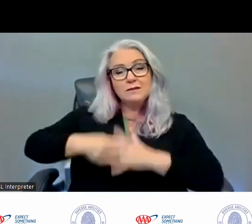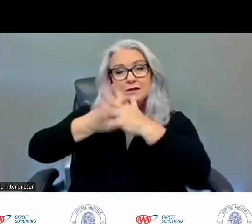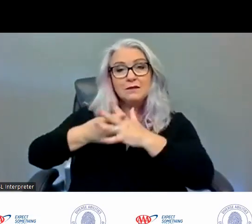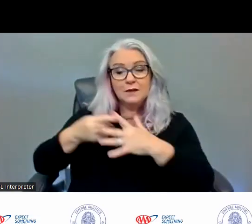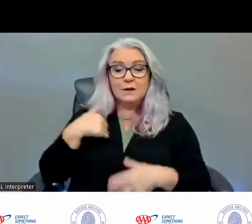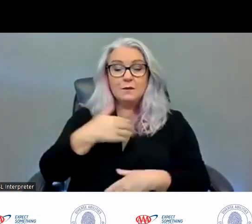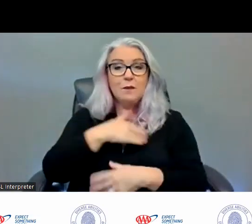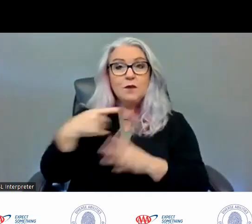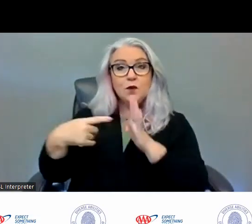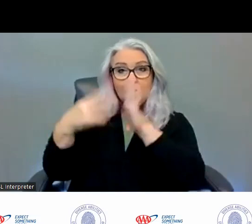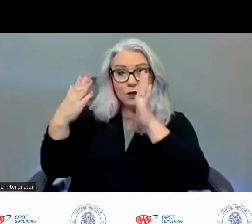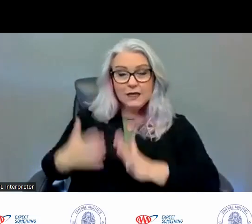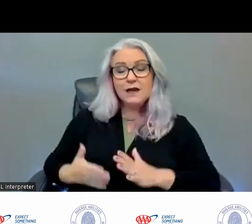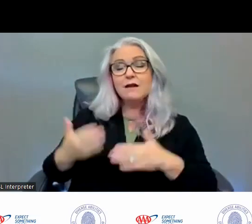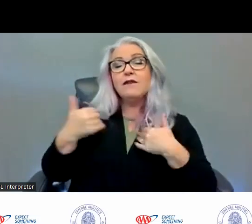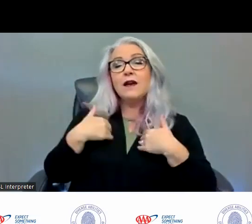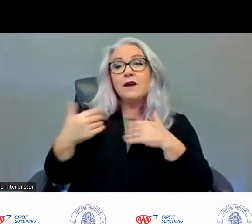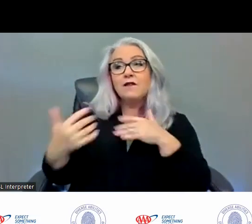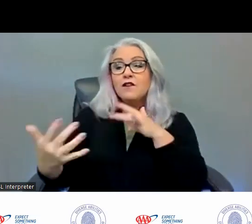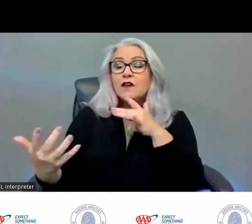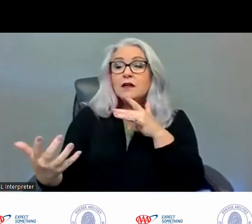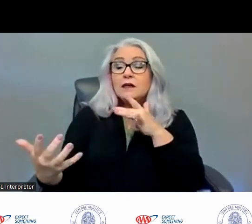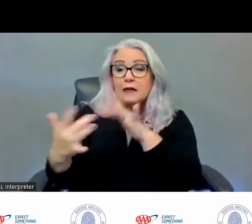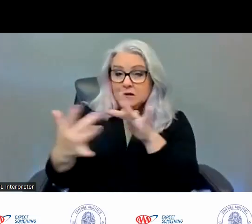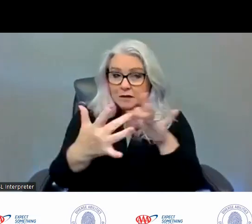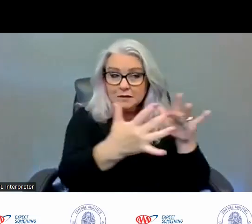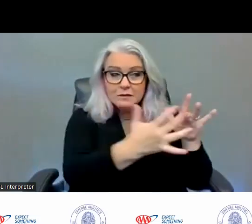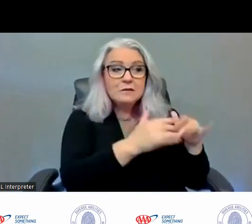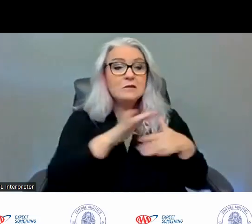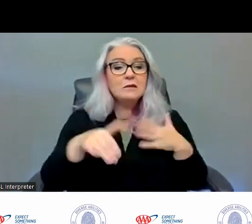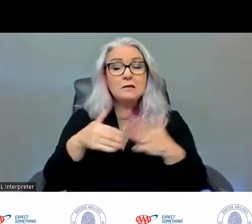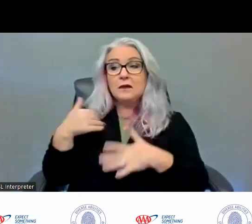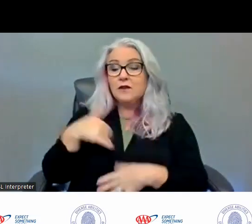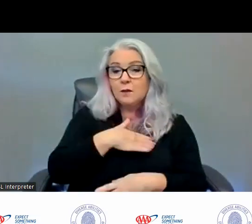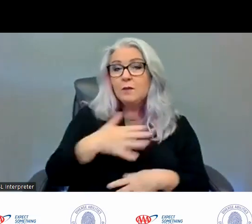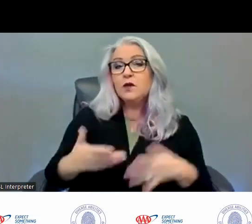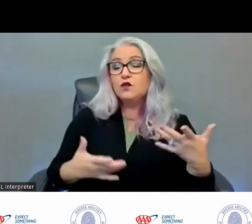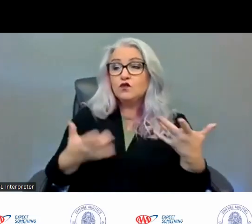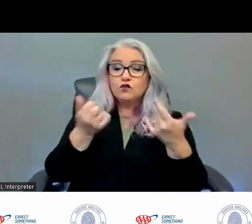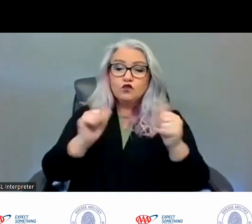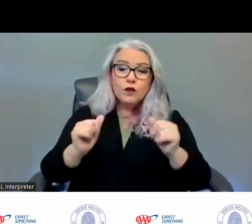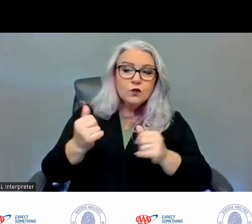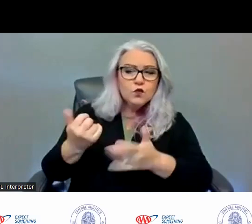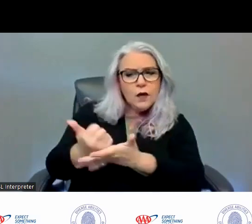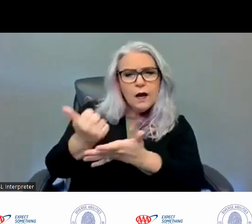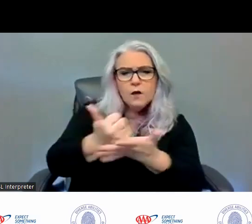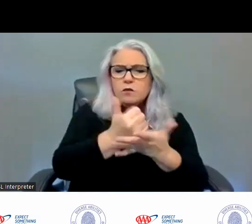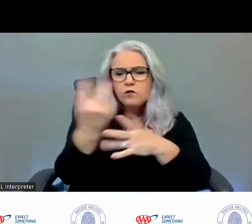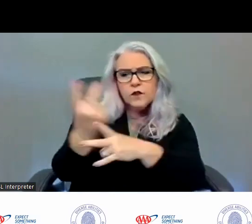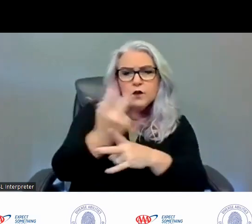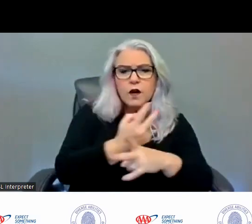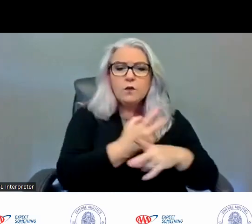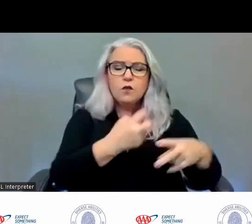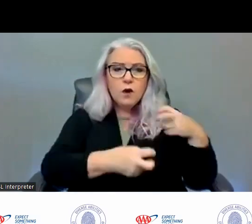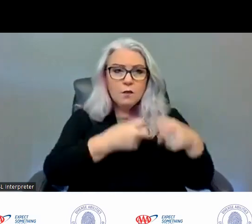would have contact with our members, be sorting out any issues that they have,